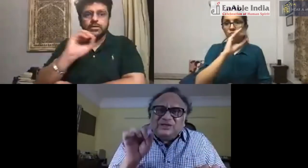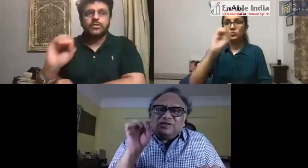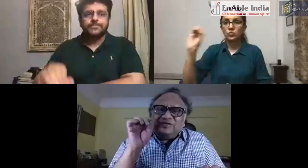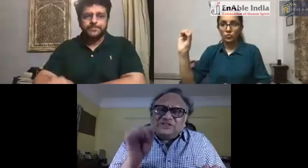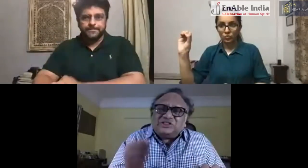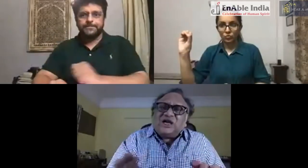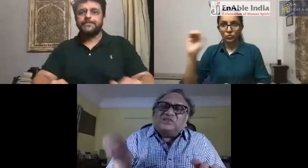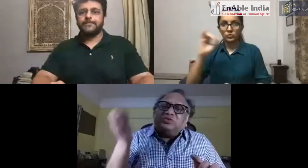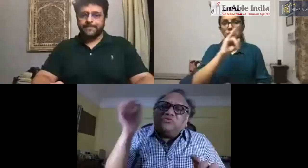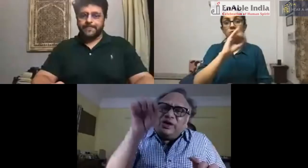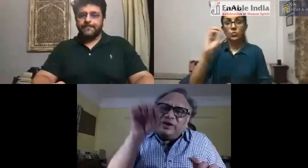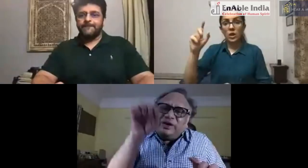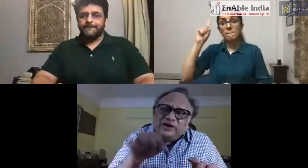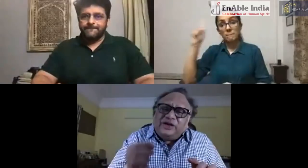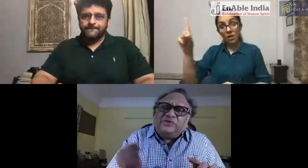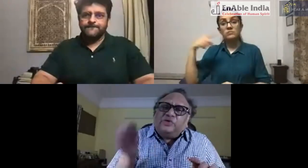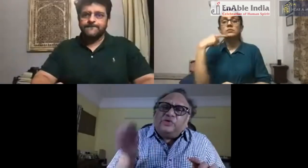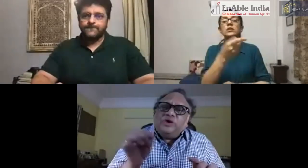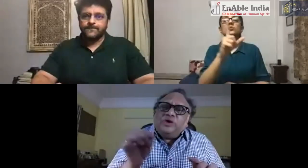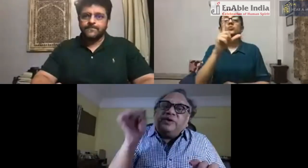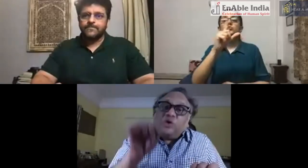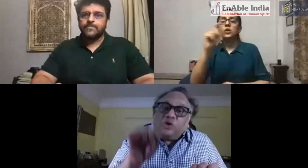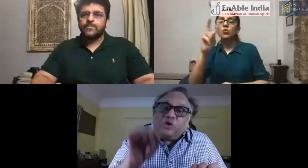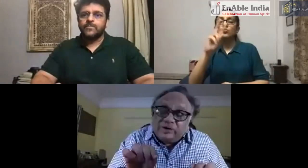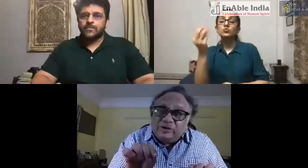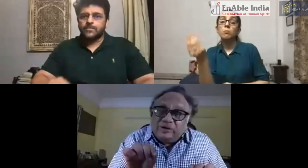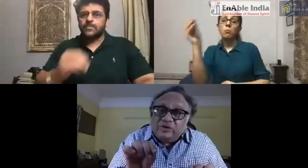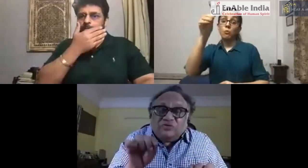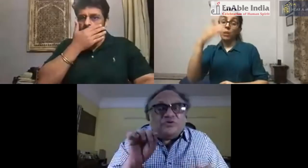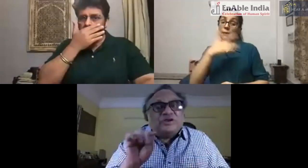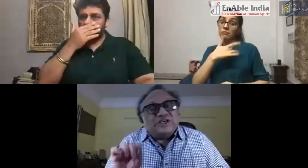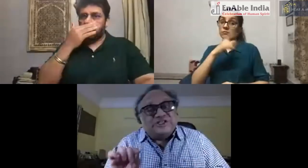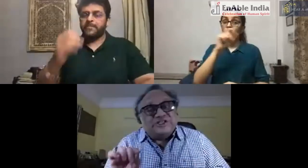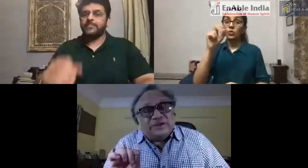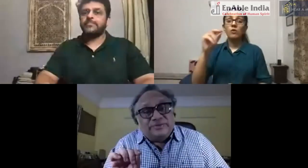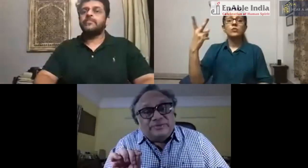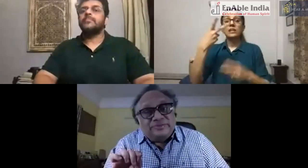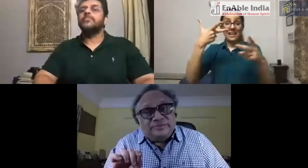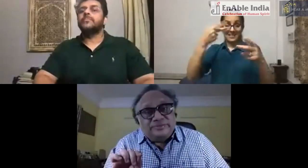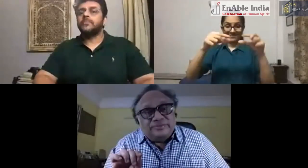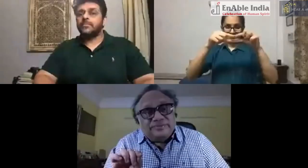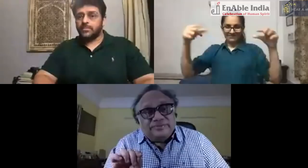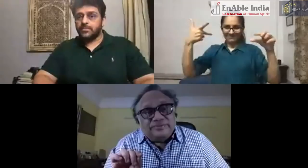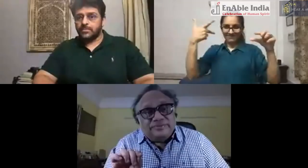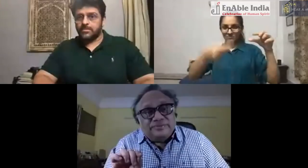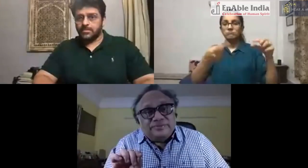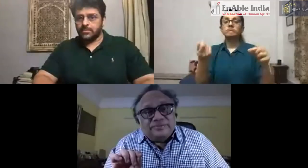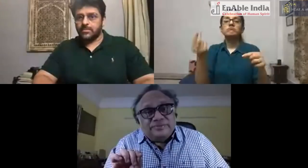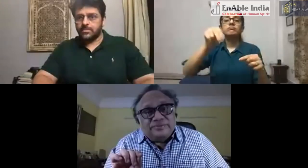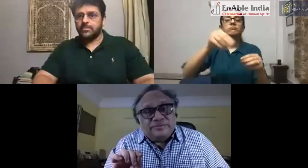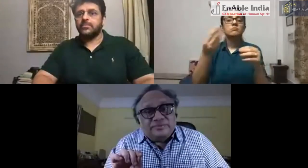but they charge 100 to 200 more for injection.